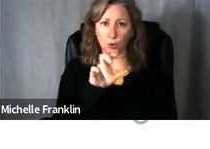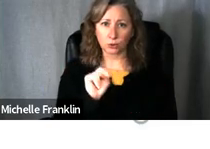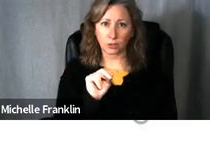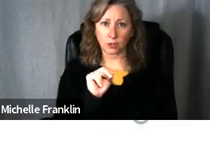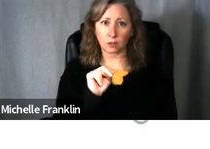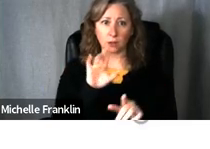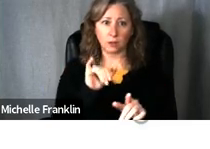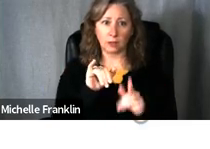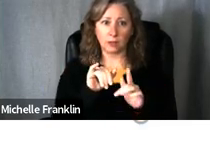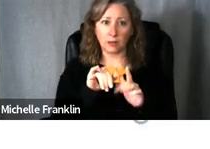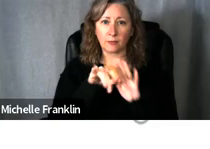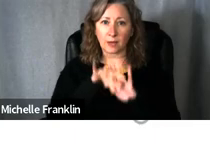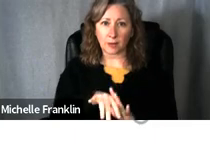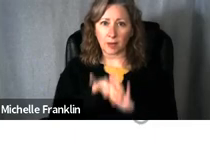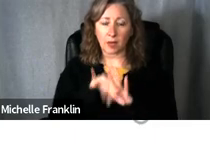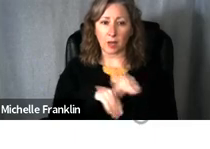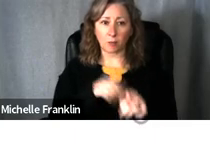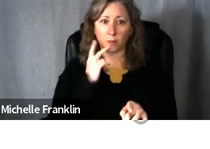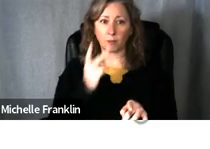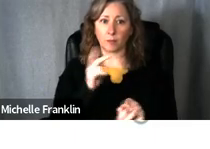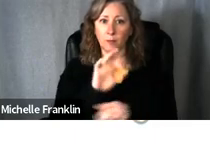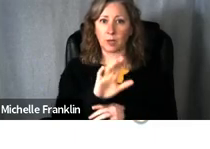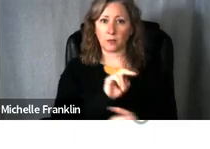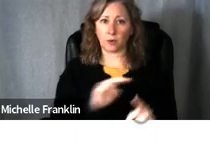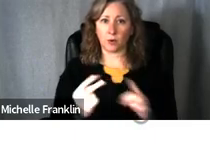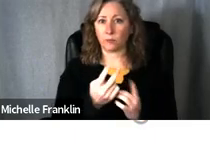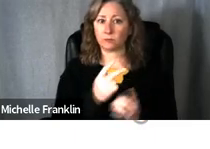vacation simulator from Alchemy Labs, we see their take on it.